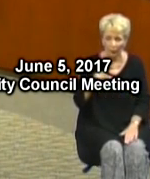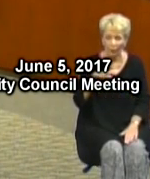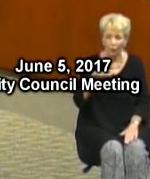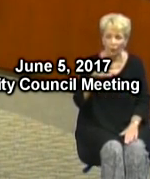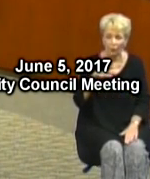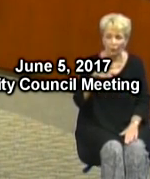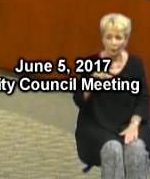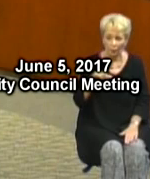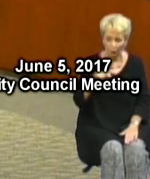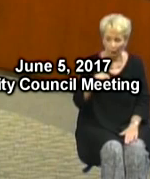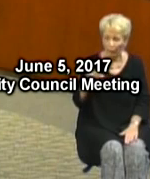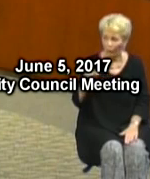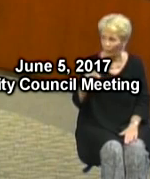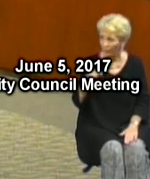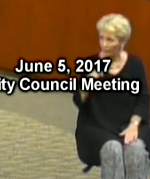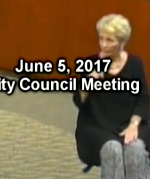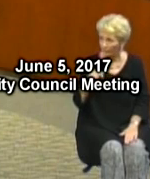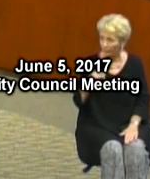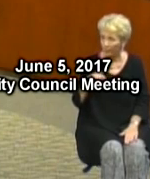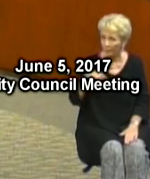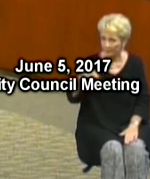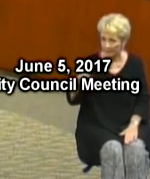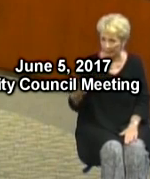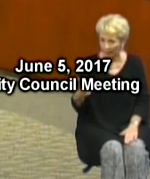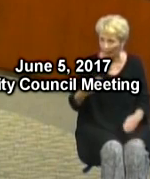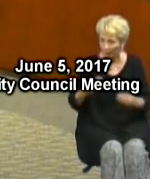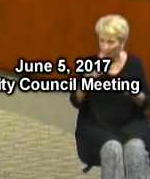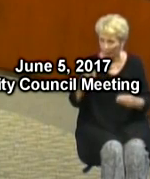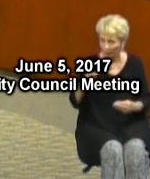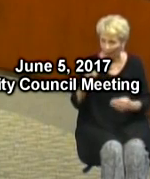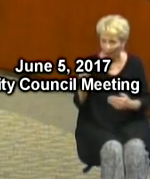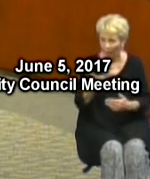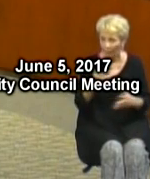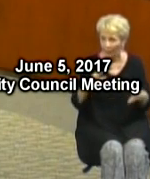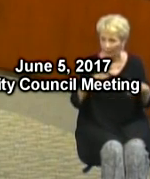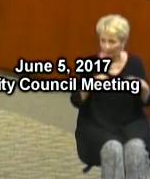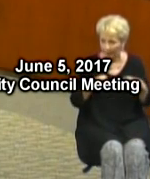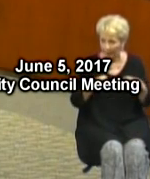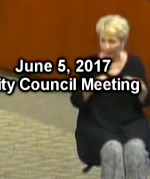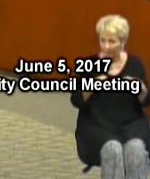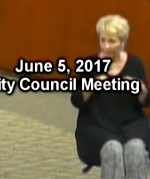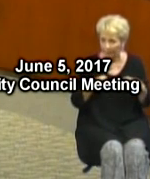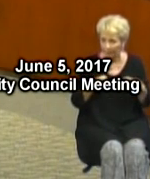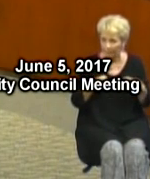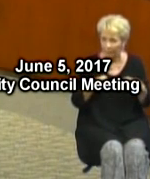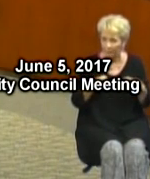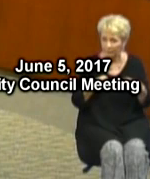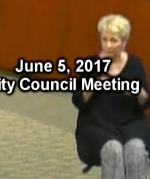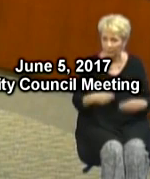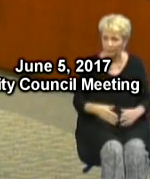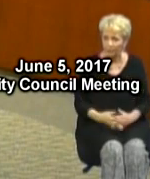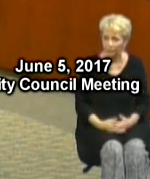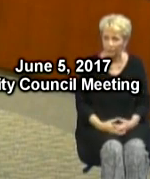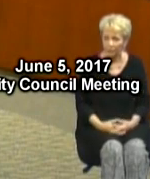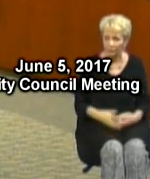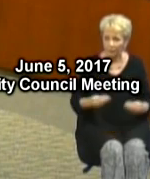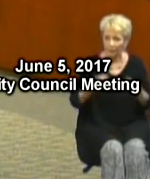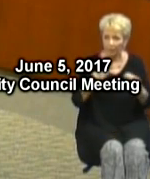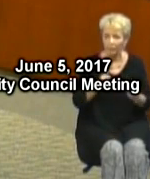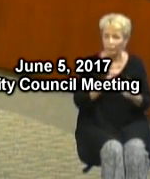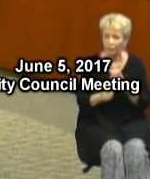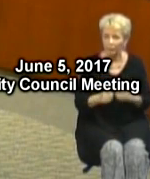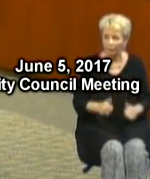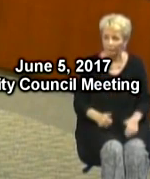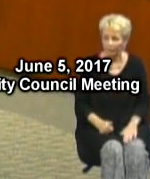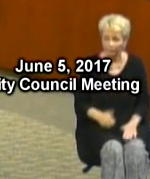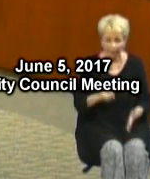June 3rd, 2020. Second. Have a motion and a second. All those in favor, please signify by saying aye. Aye. Motion passes.